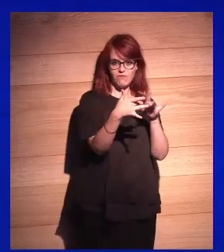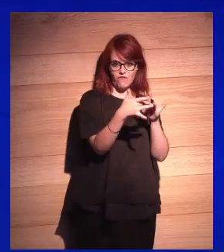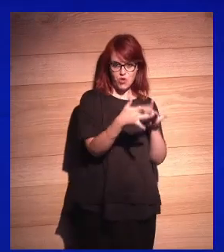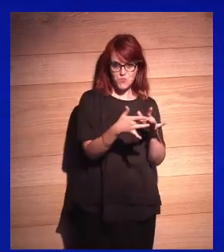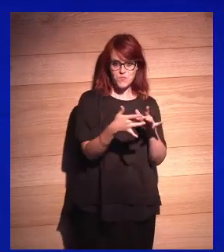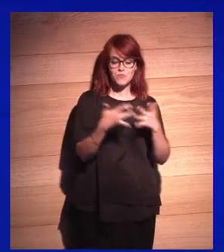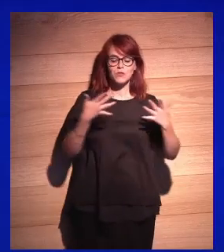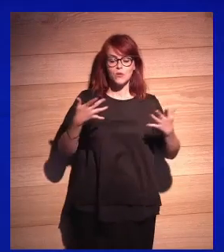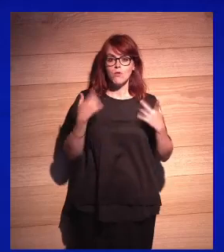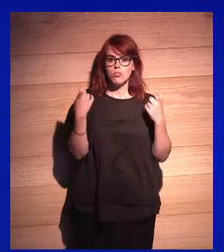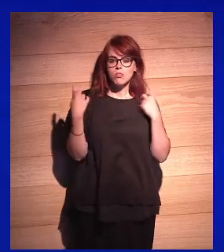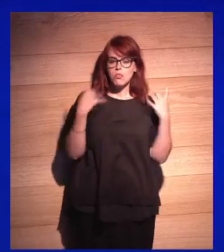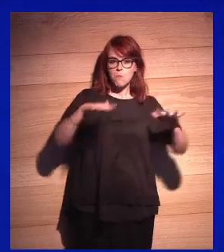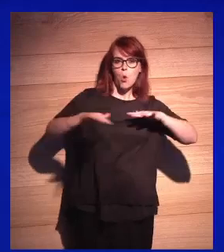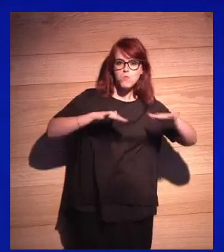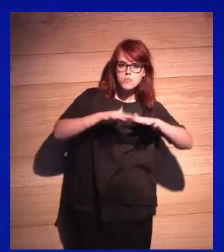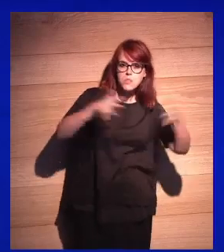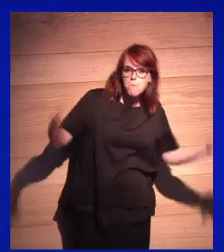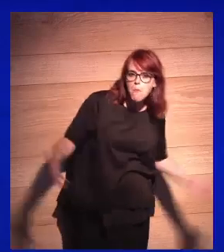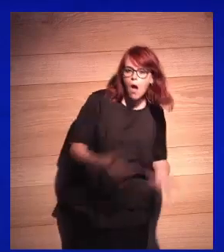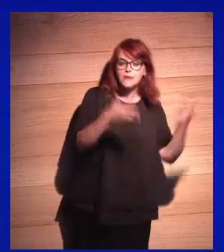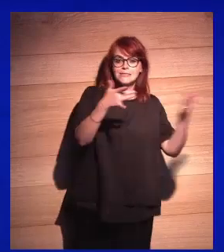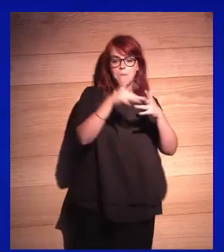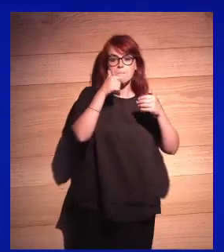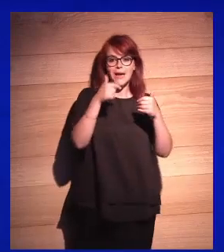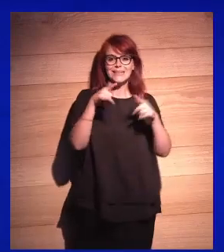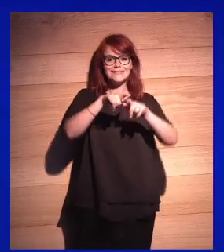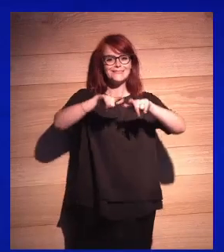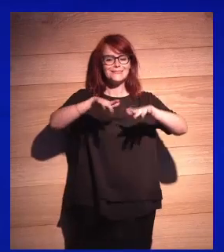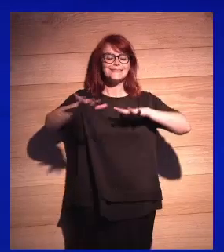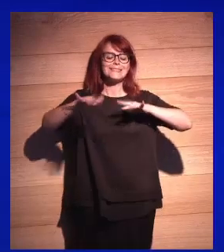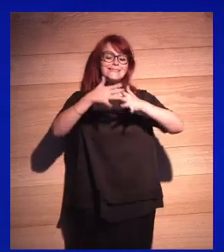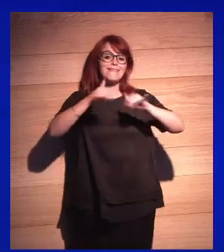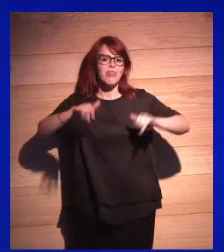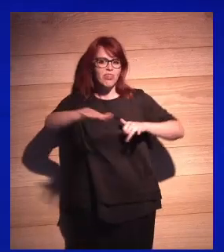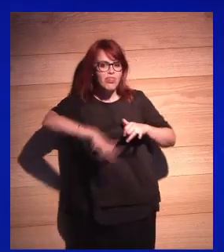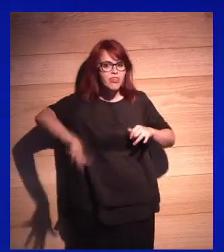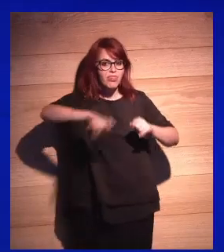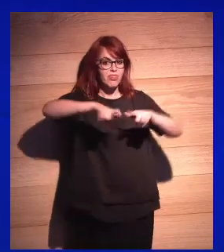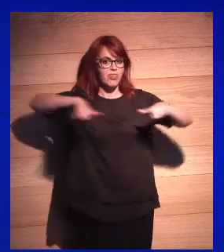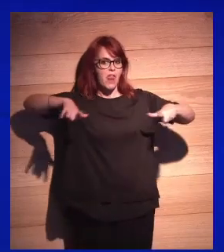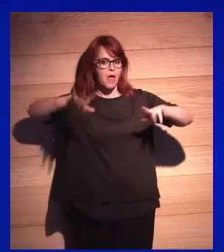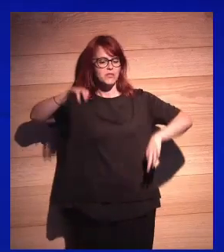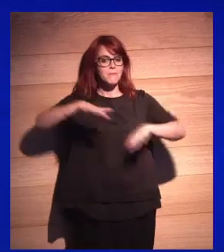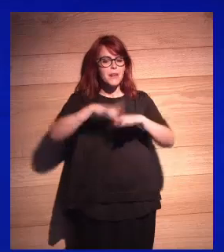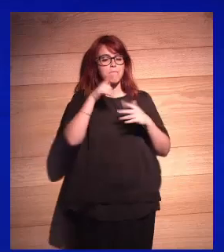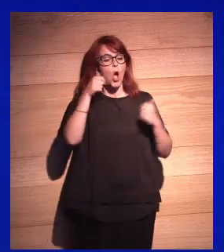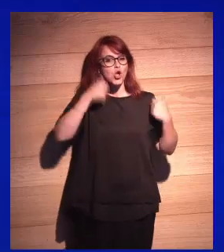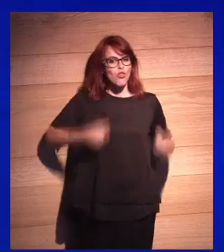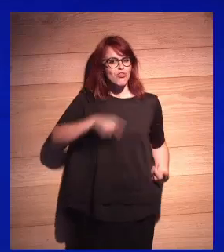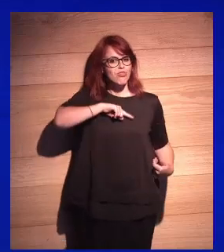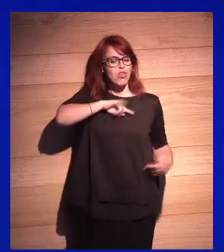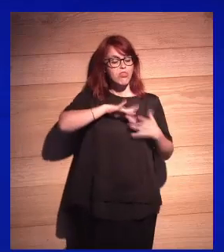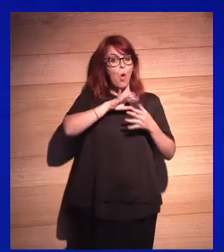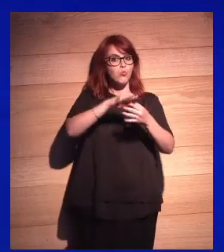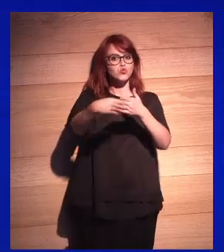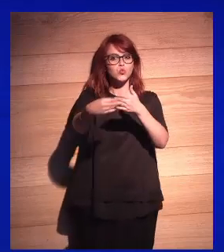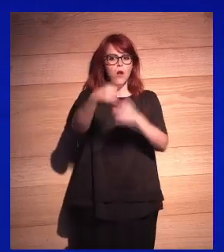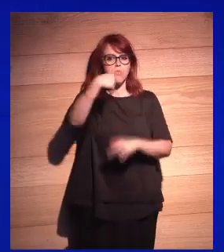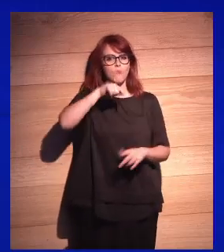work has a lot to do with the development of interactive technologies that enhances the presence on the stage